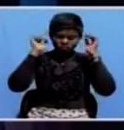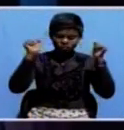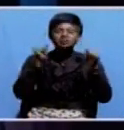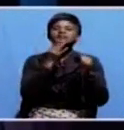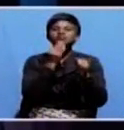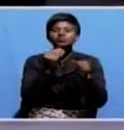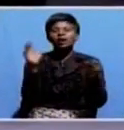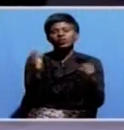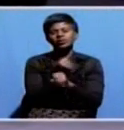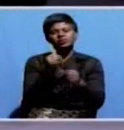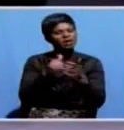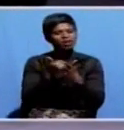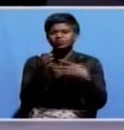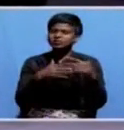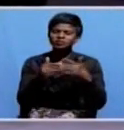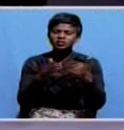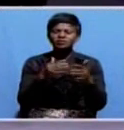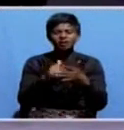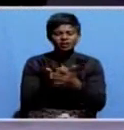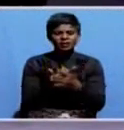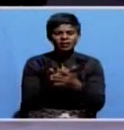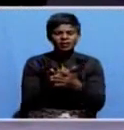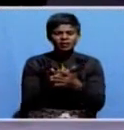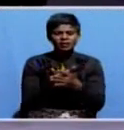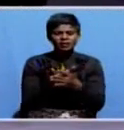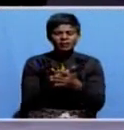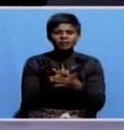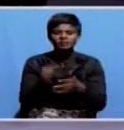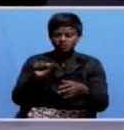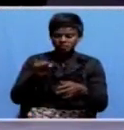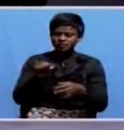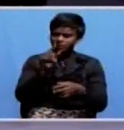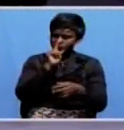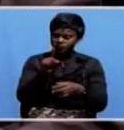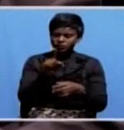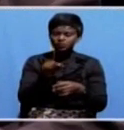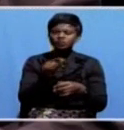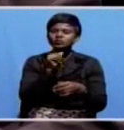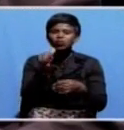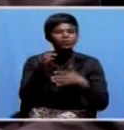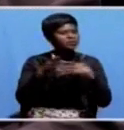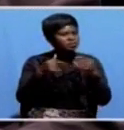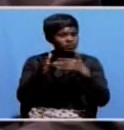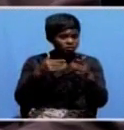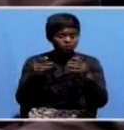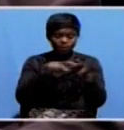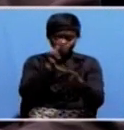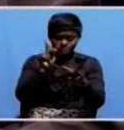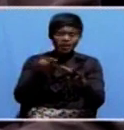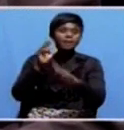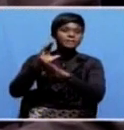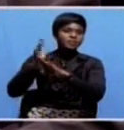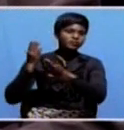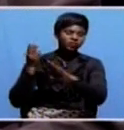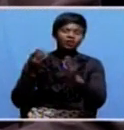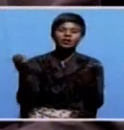to access him? Well, it was not as easy as it used to be before he became president. When